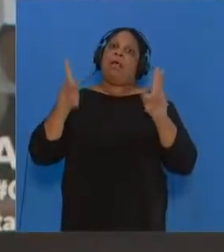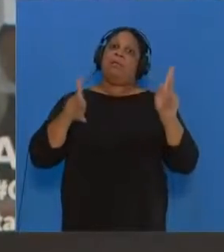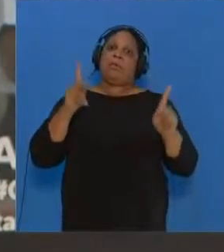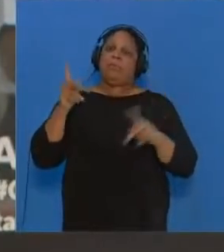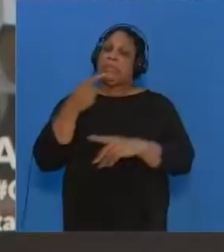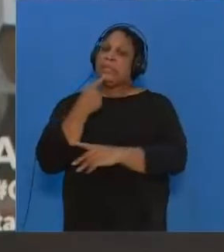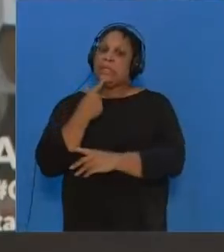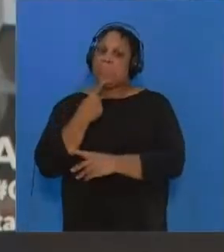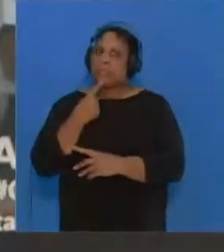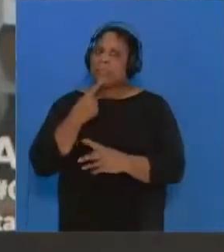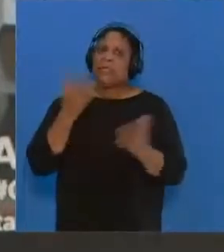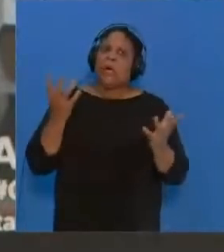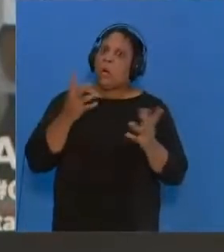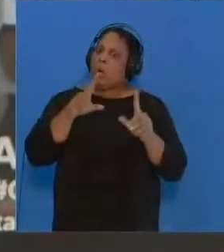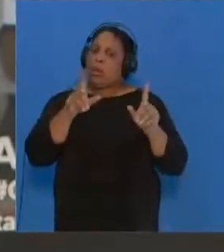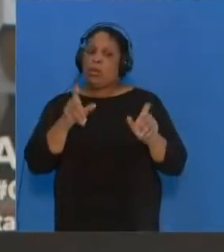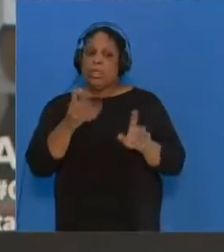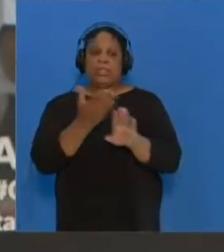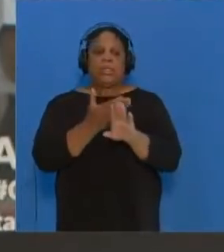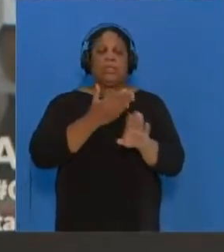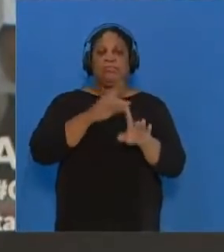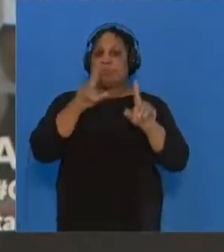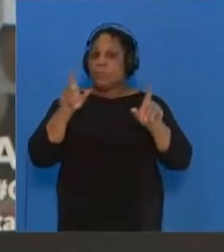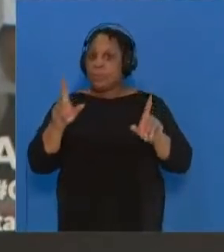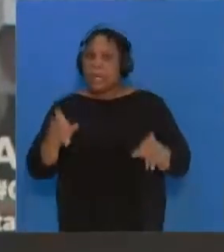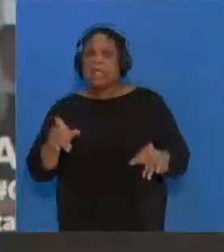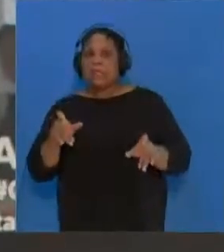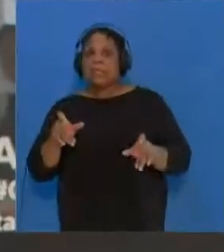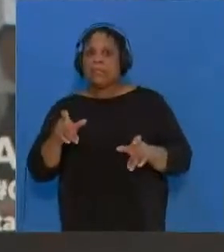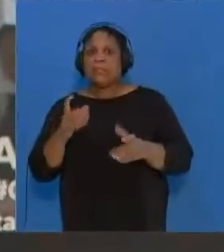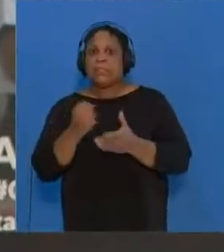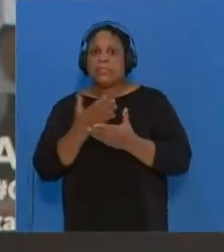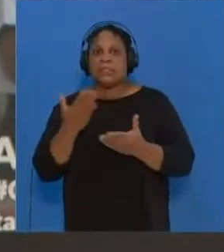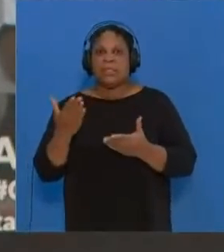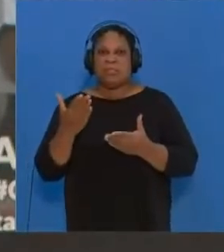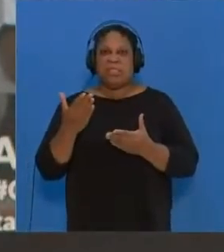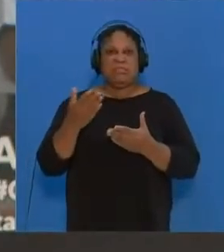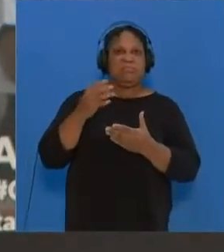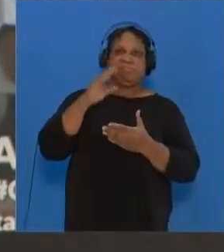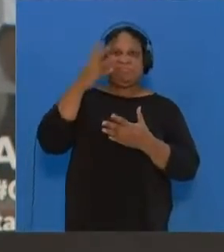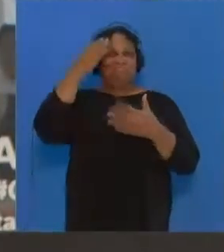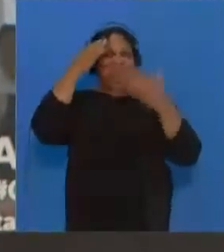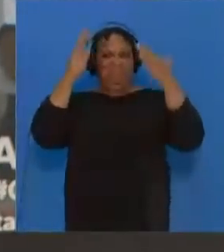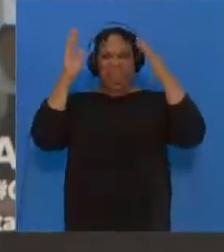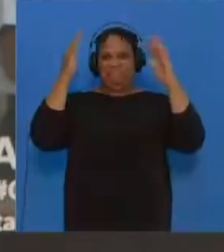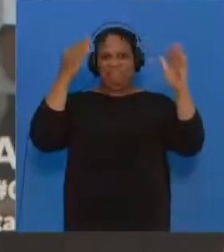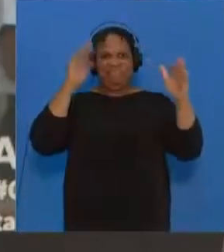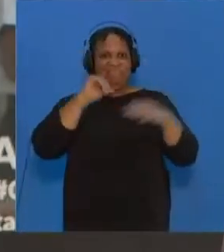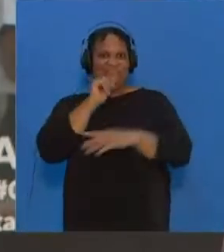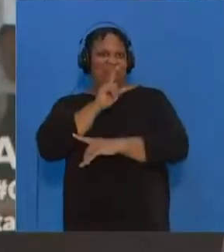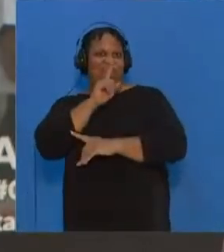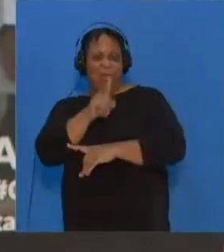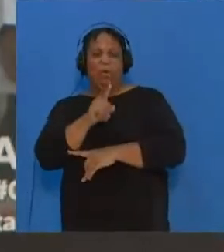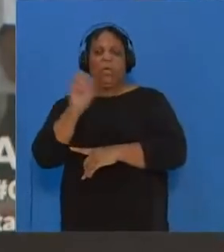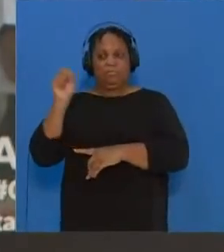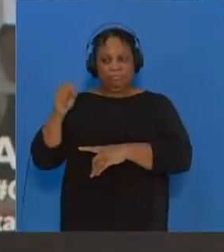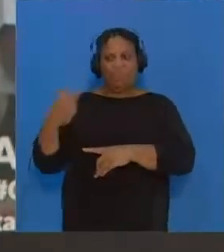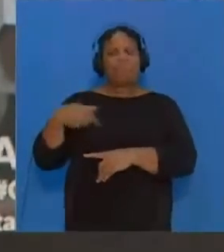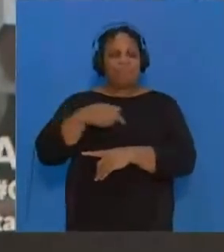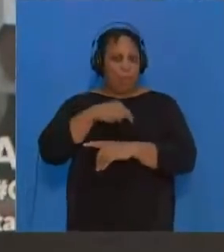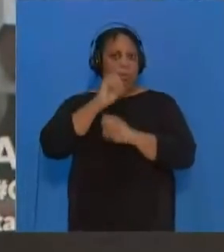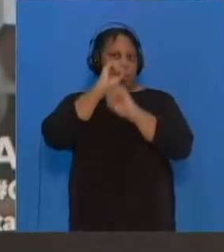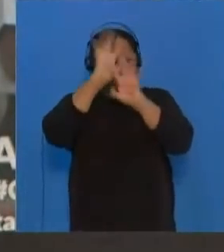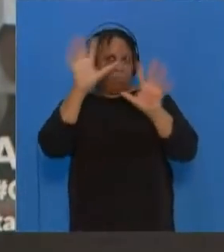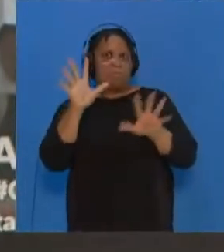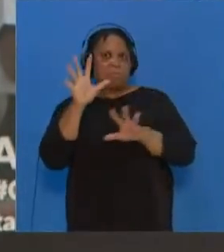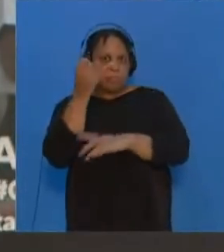saying that the testing, the pre-testing regime is something that was unrealistic. It's something that we have been very clear is necessary